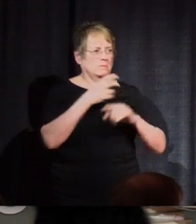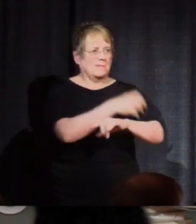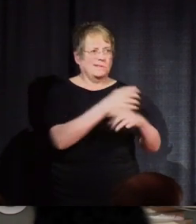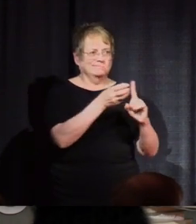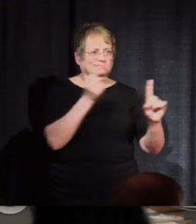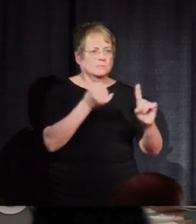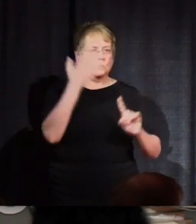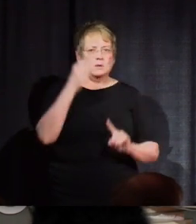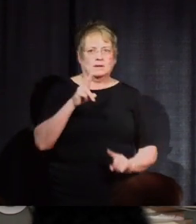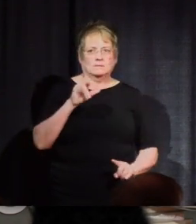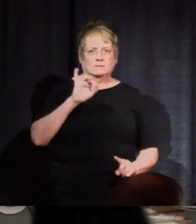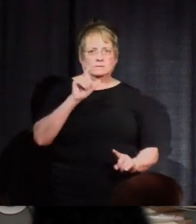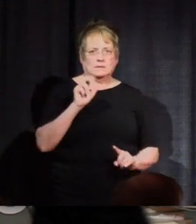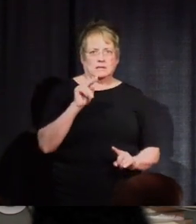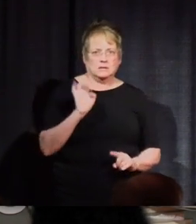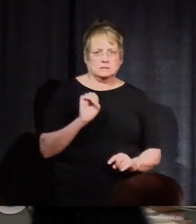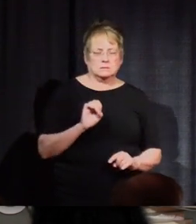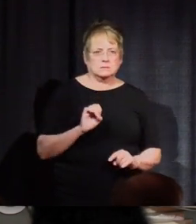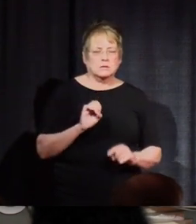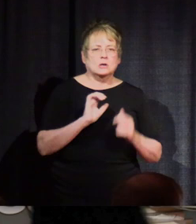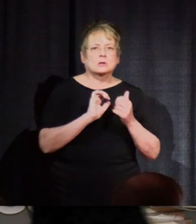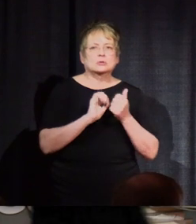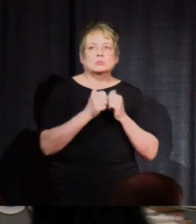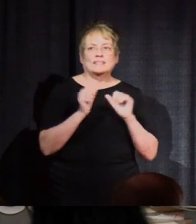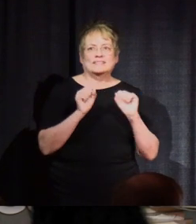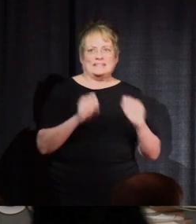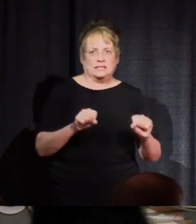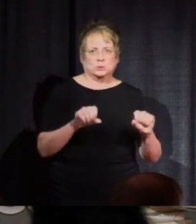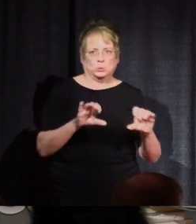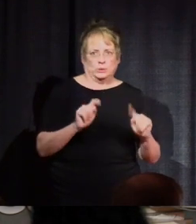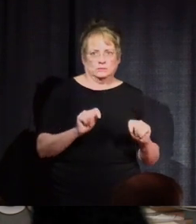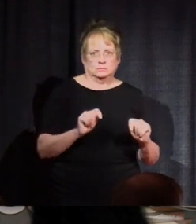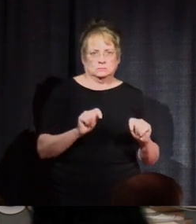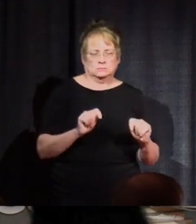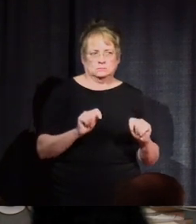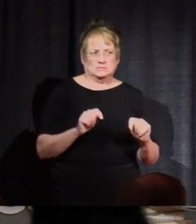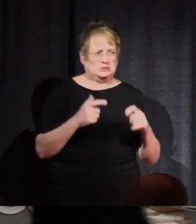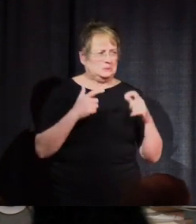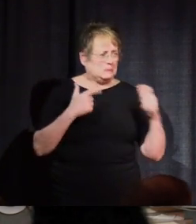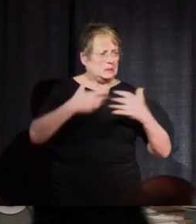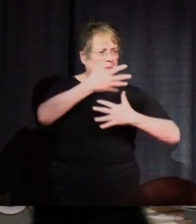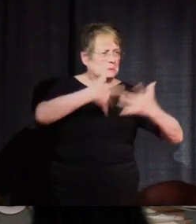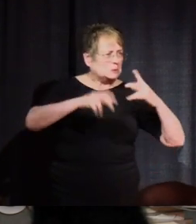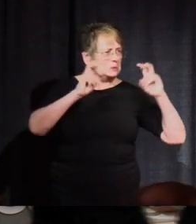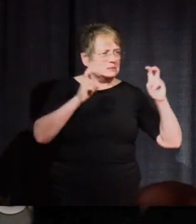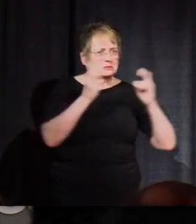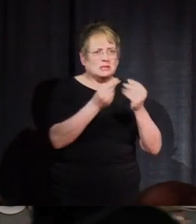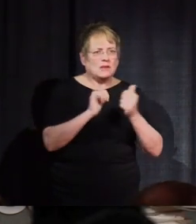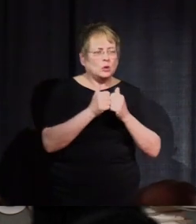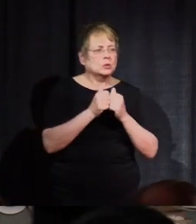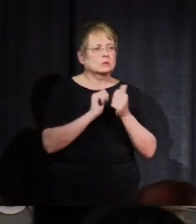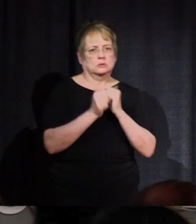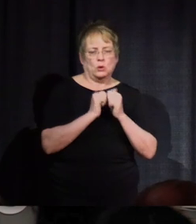but sport can do this major social issues can be solved using sport